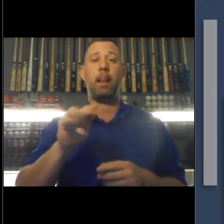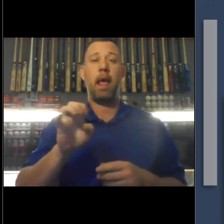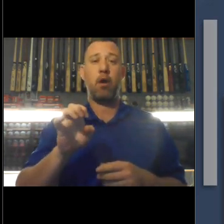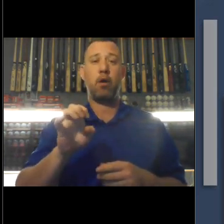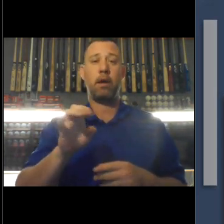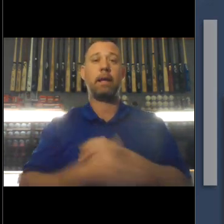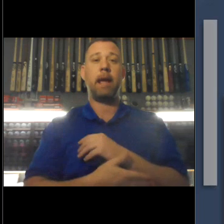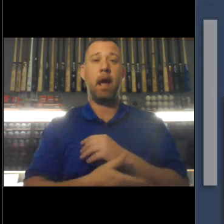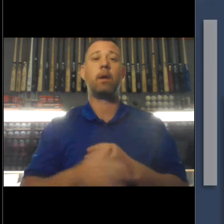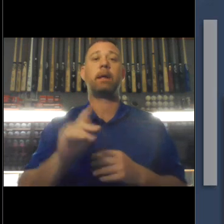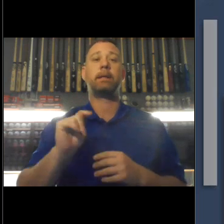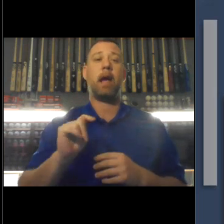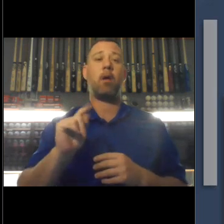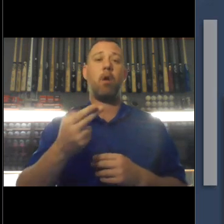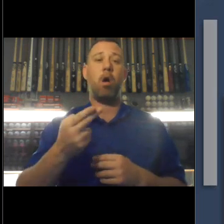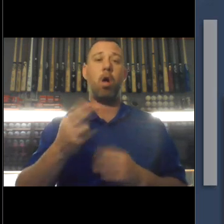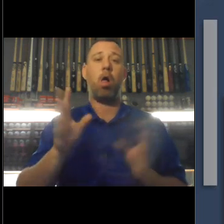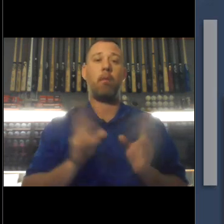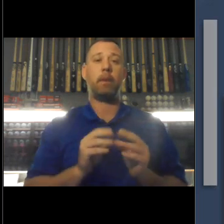the town hall meeting